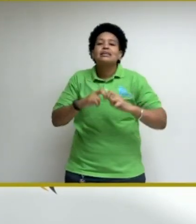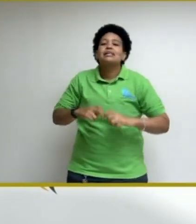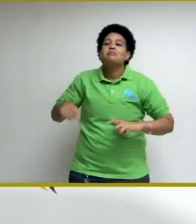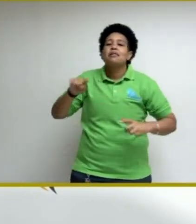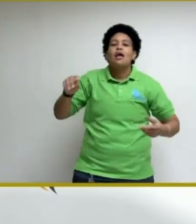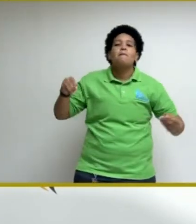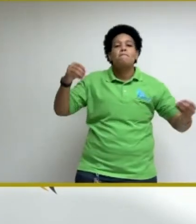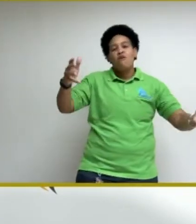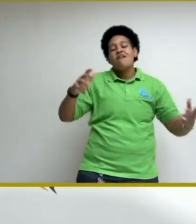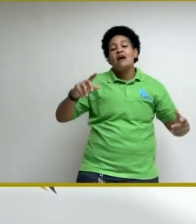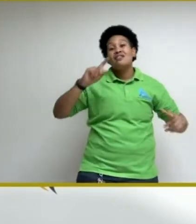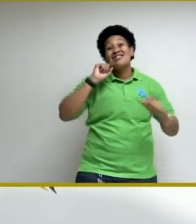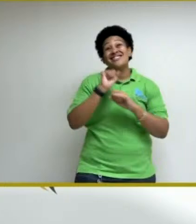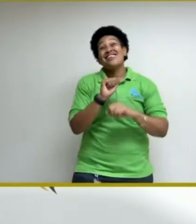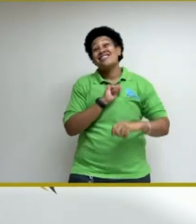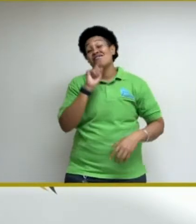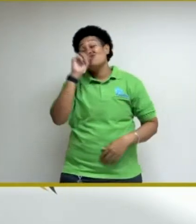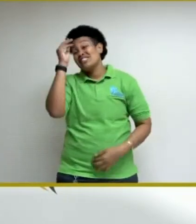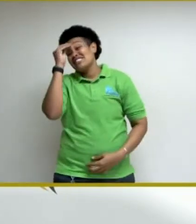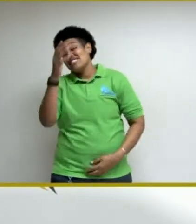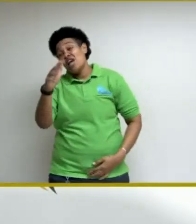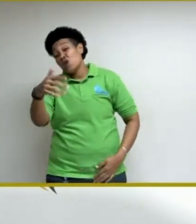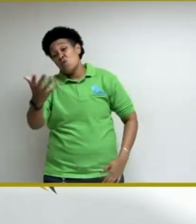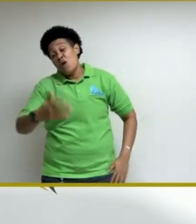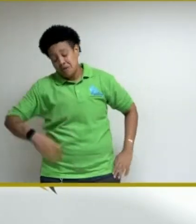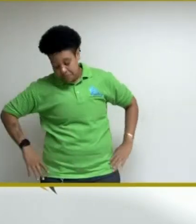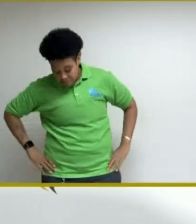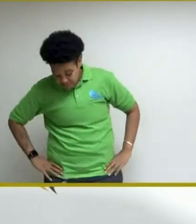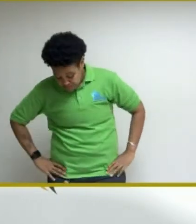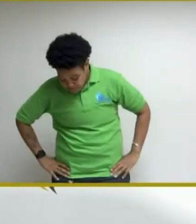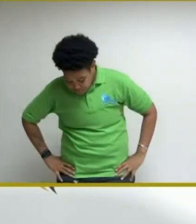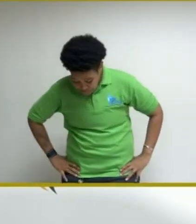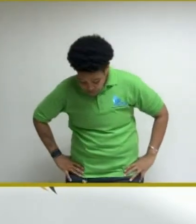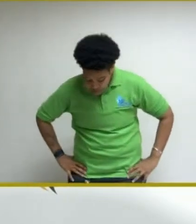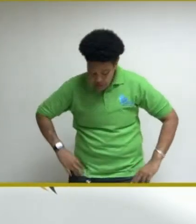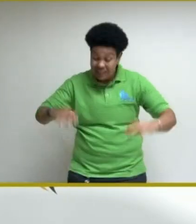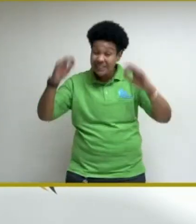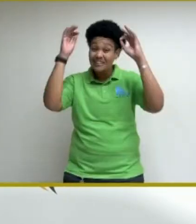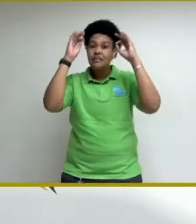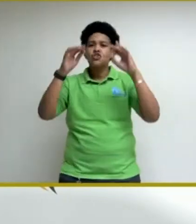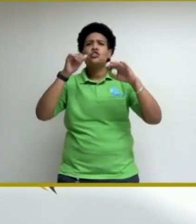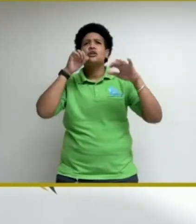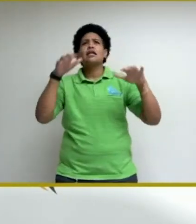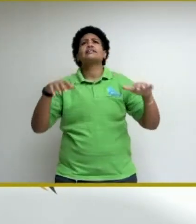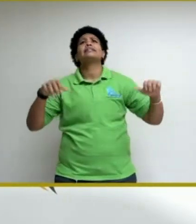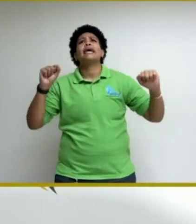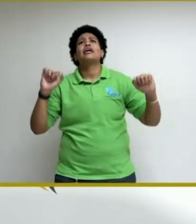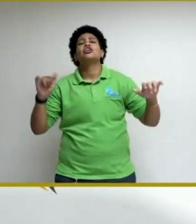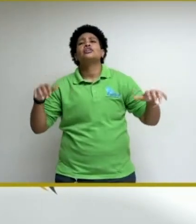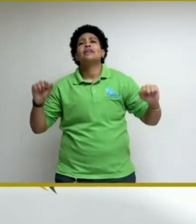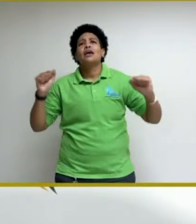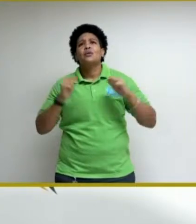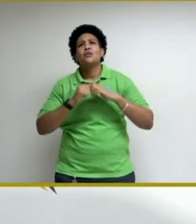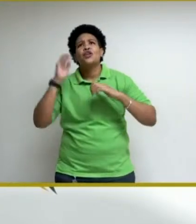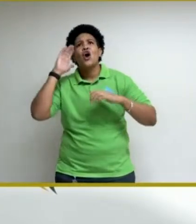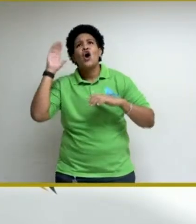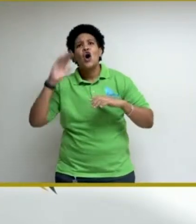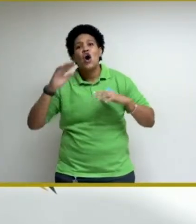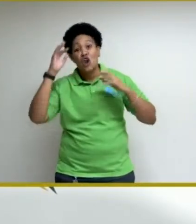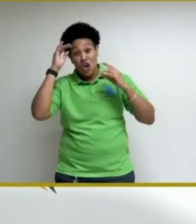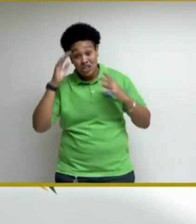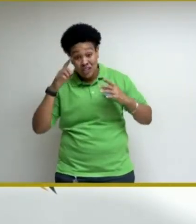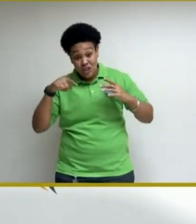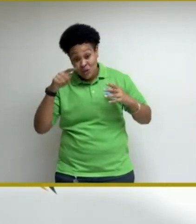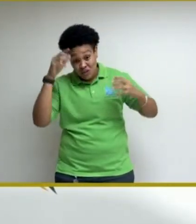So I'm saying to you that decisions are not just taken, they're taken with all the considerations, and